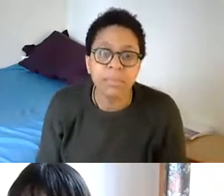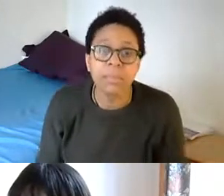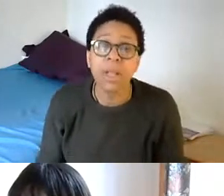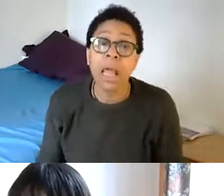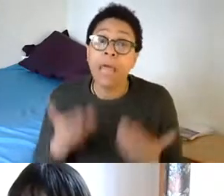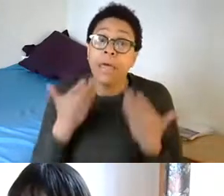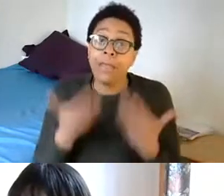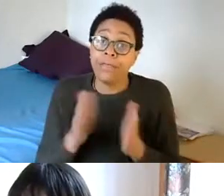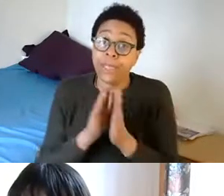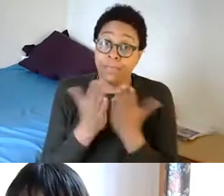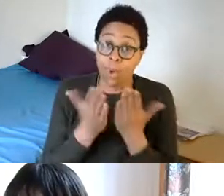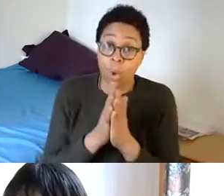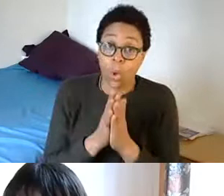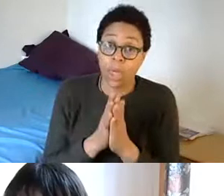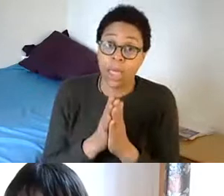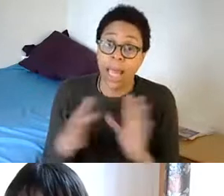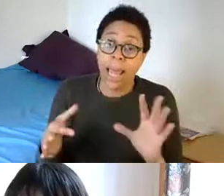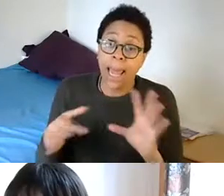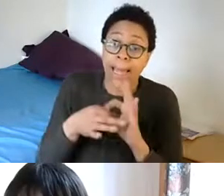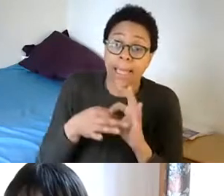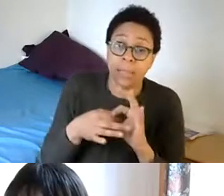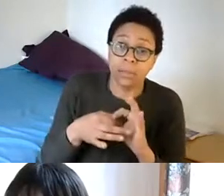book about the London